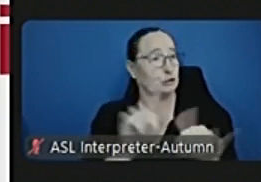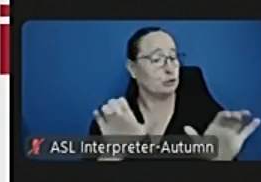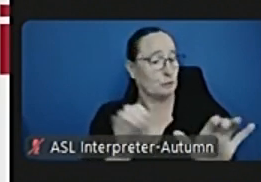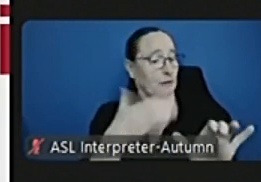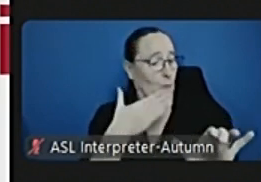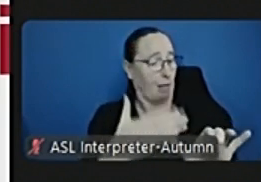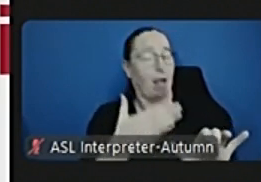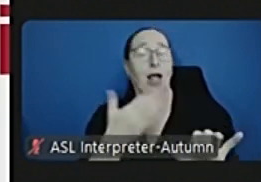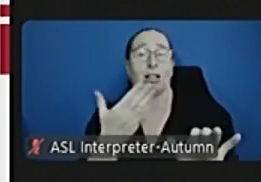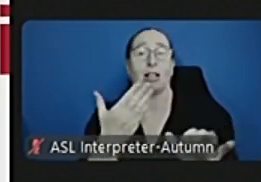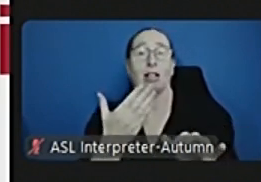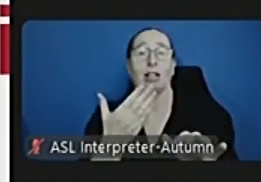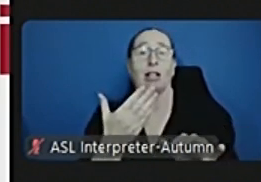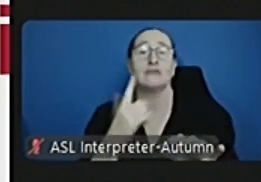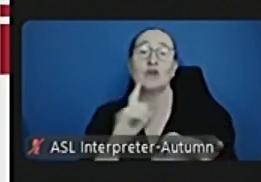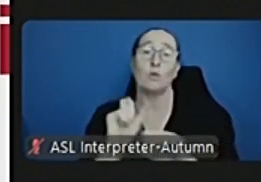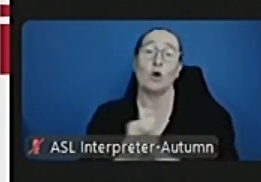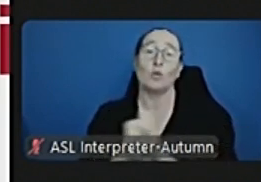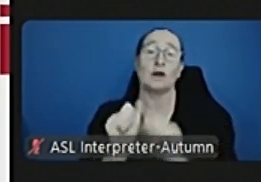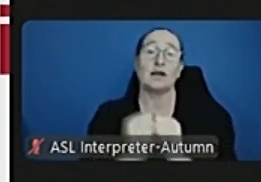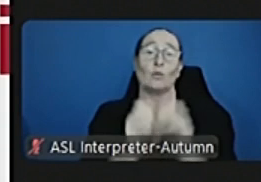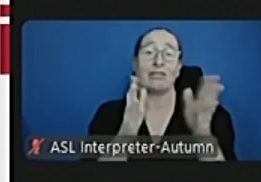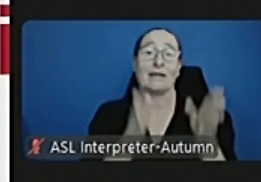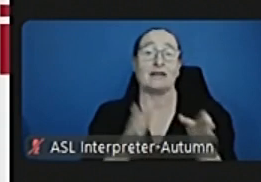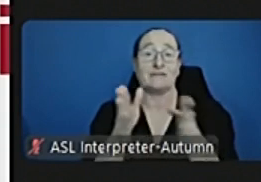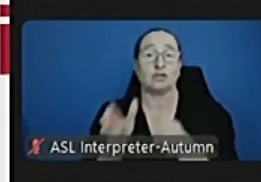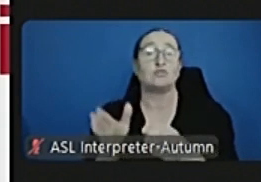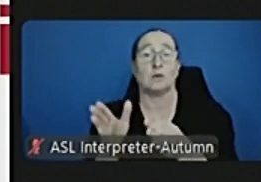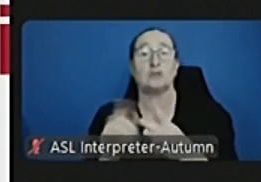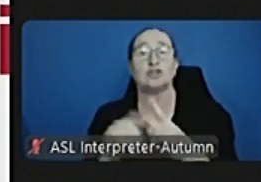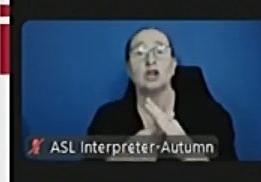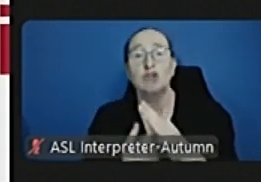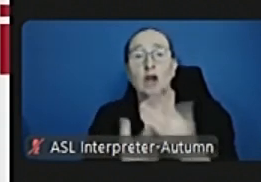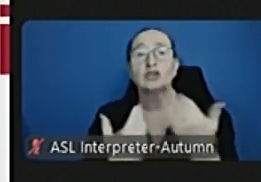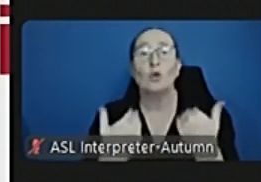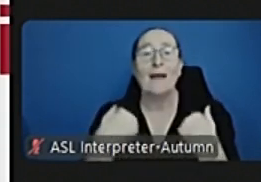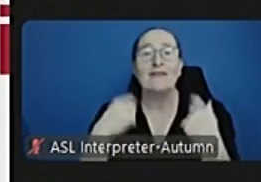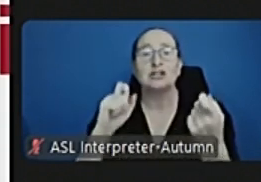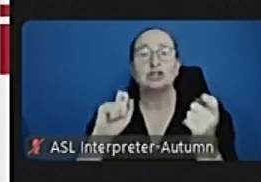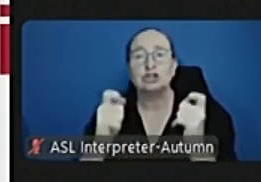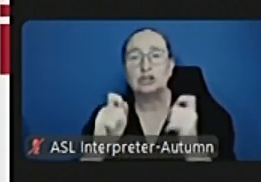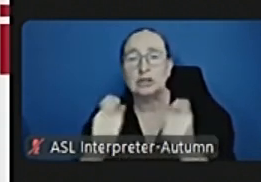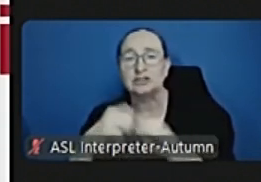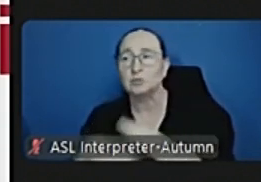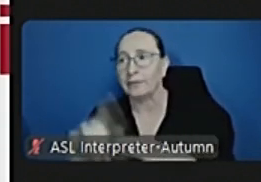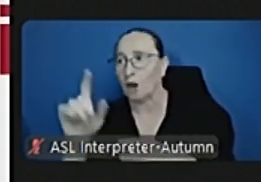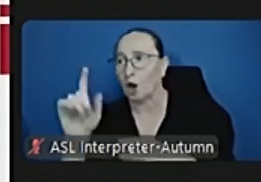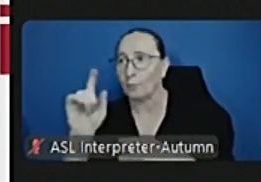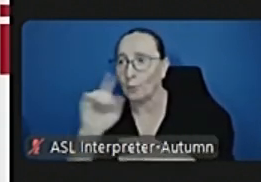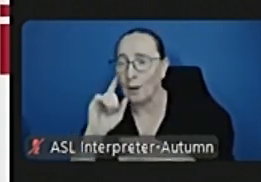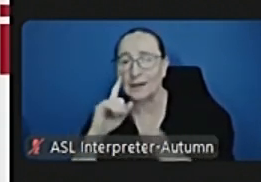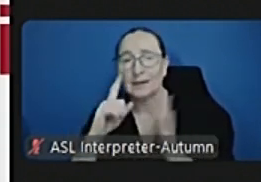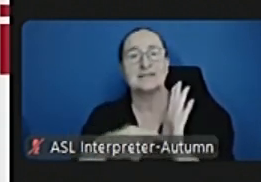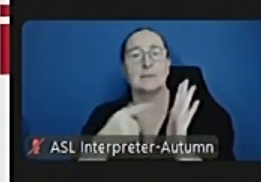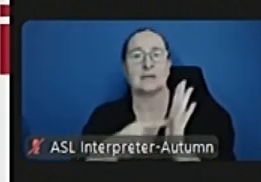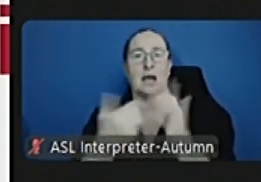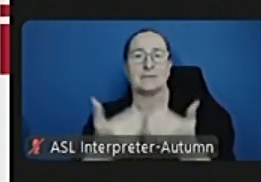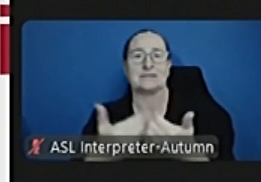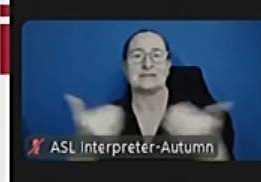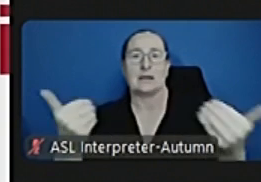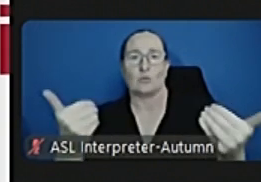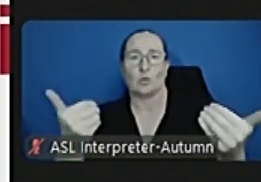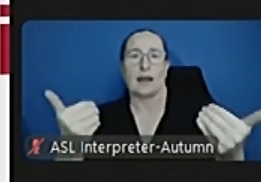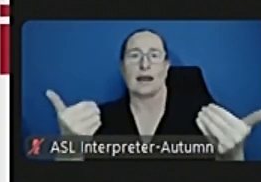So in working with individuals that are starting to have changes within their brain, we'll sometimes separate